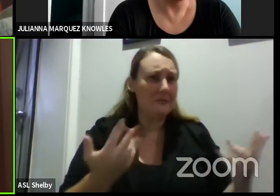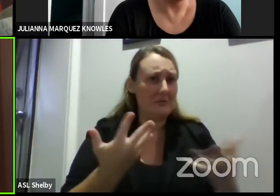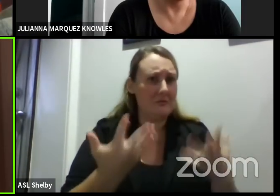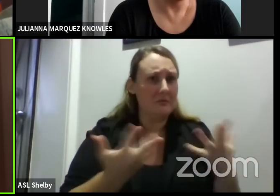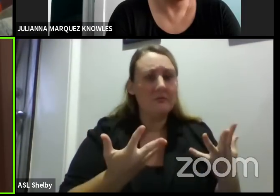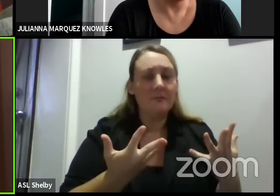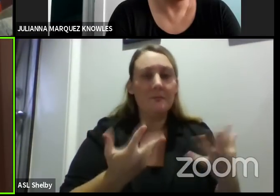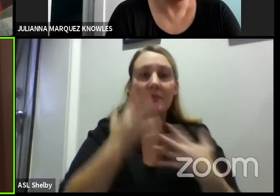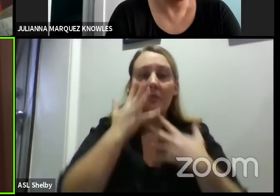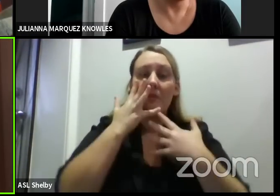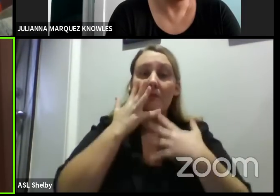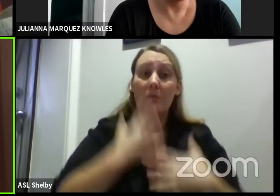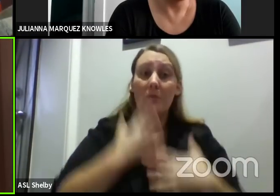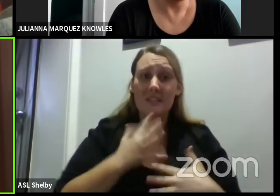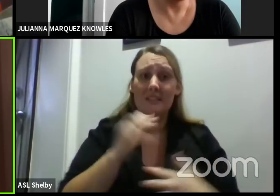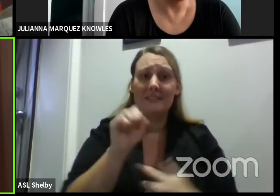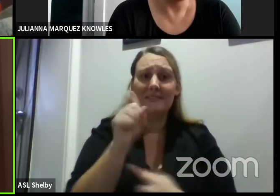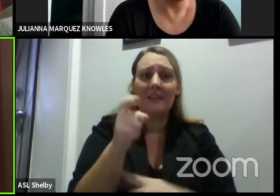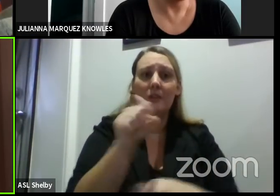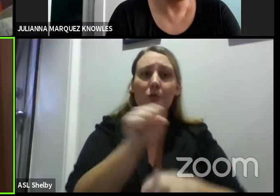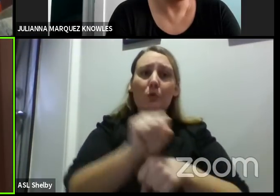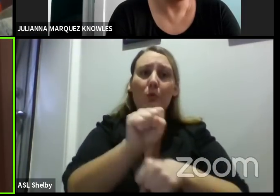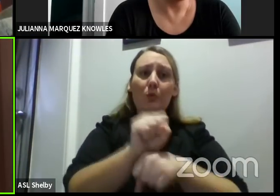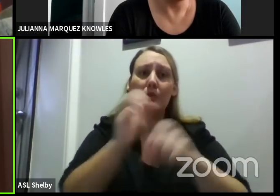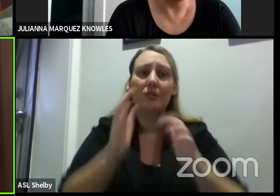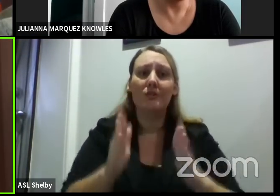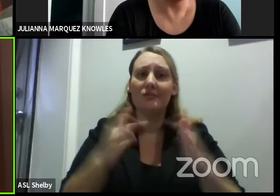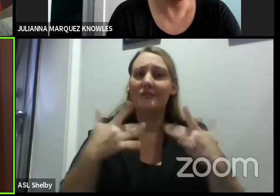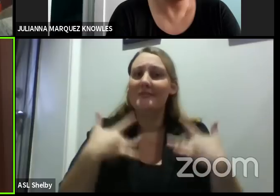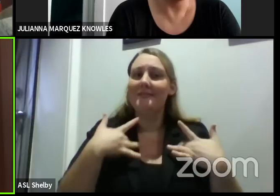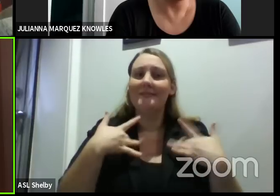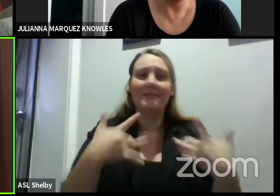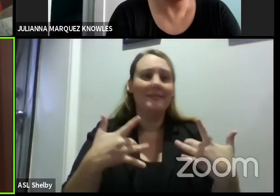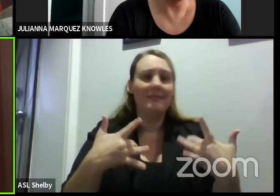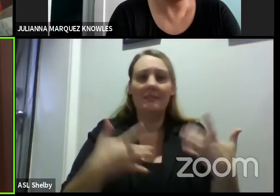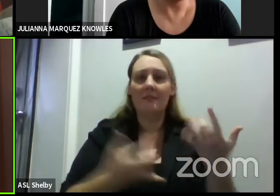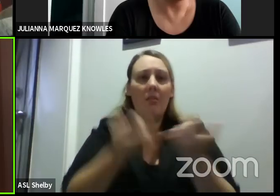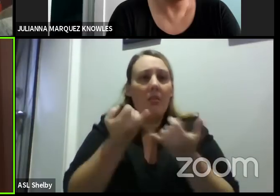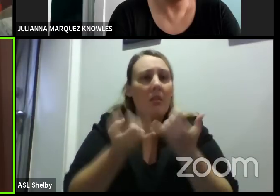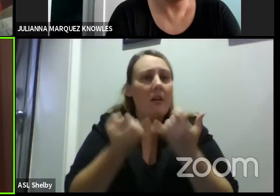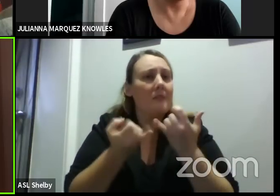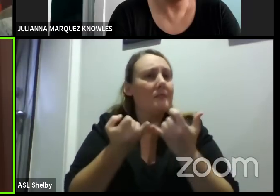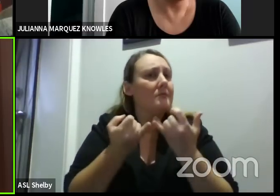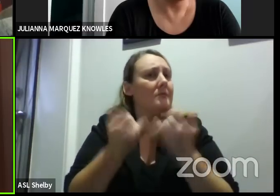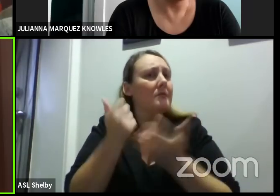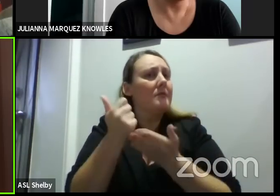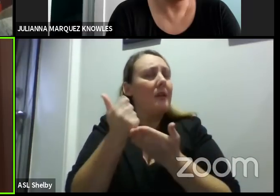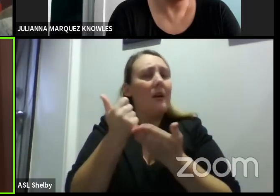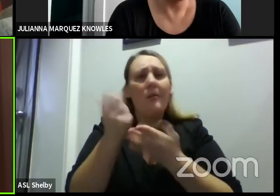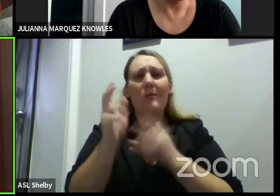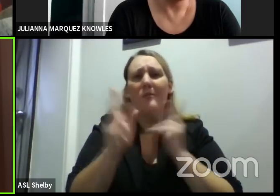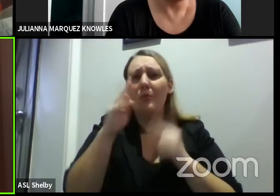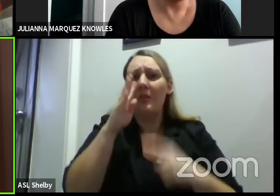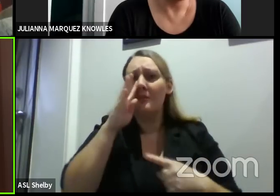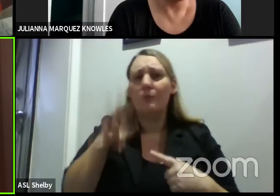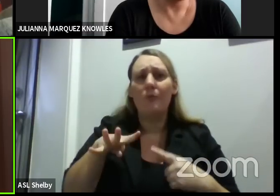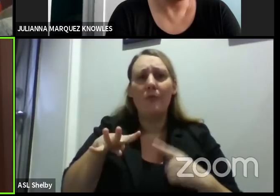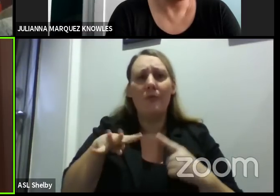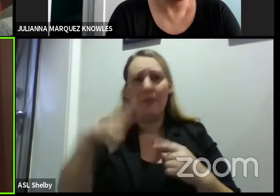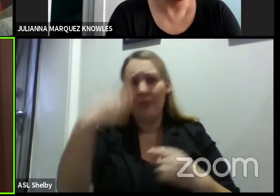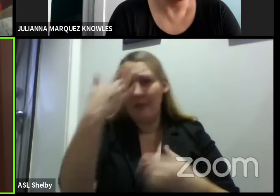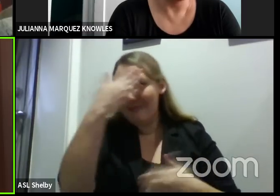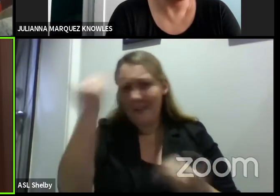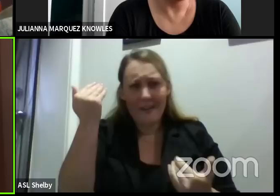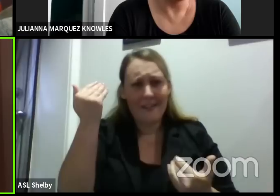workers are always left to pick up the pieces at the very end. We are the forgotten population. We are the last